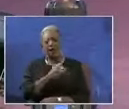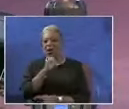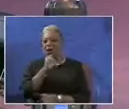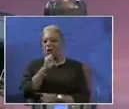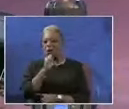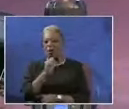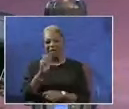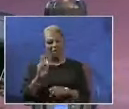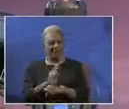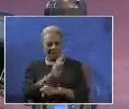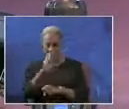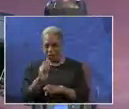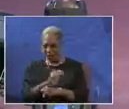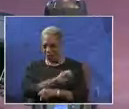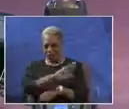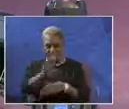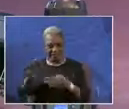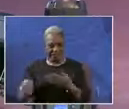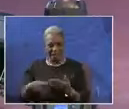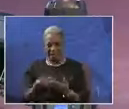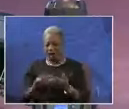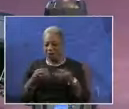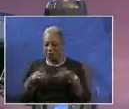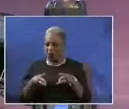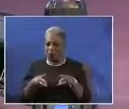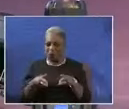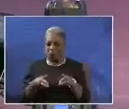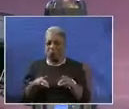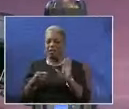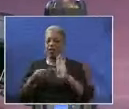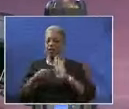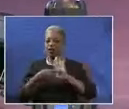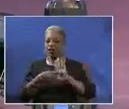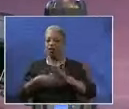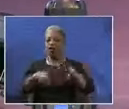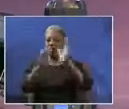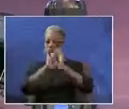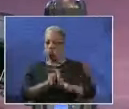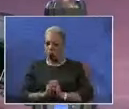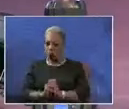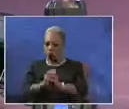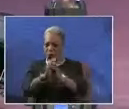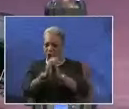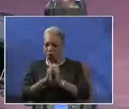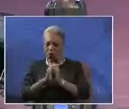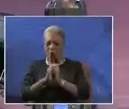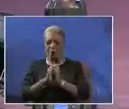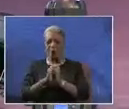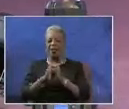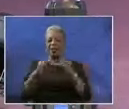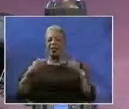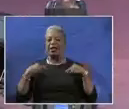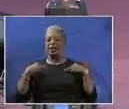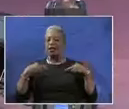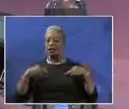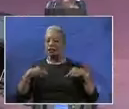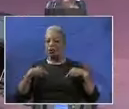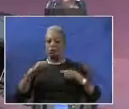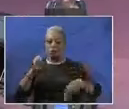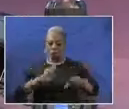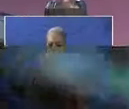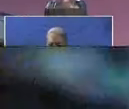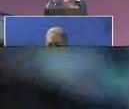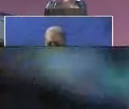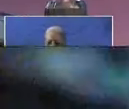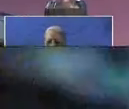broadcasting on all of our platforms, and that is because anything that humankind creates can break down. That's